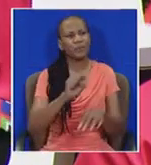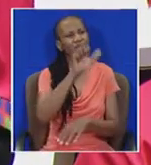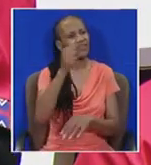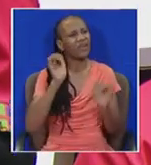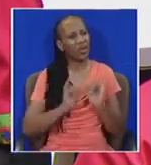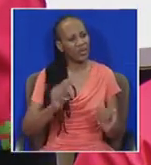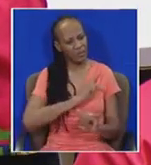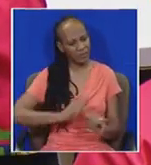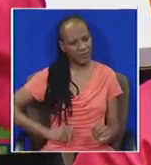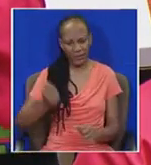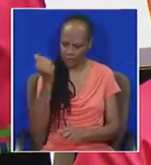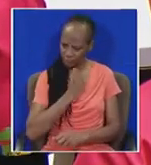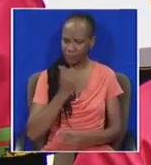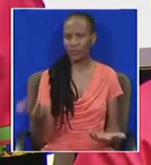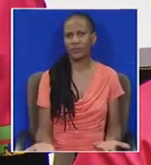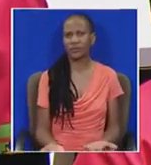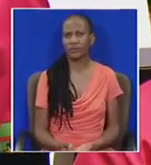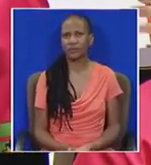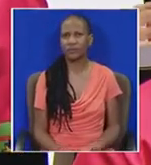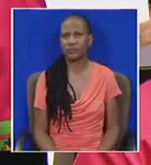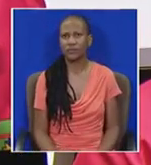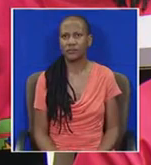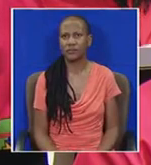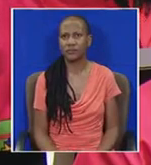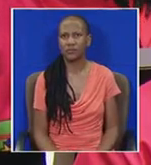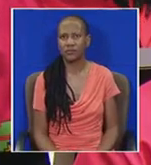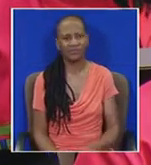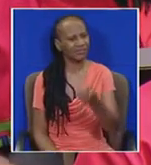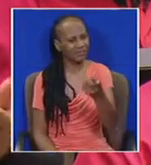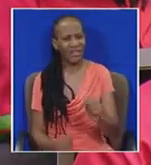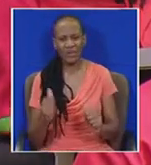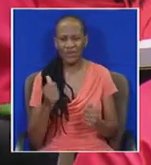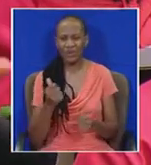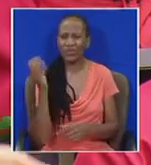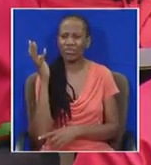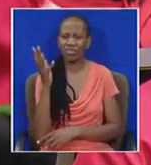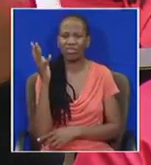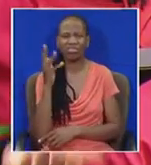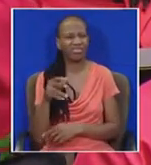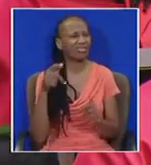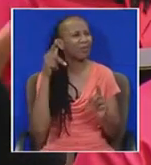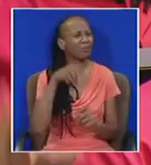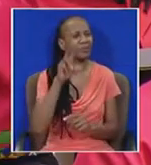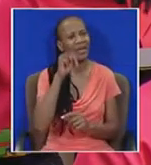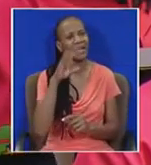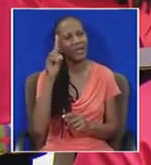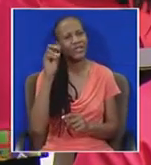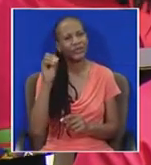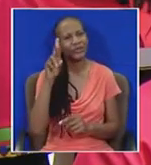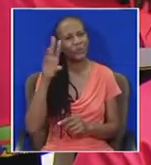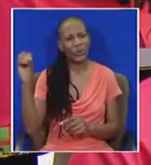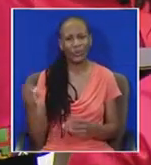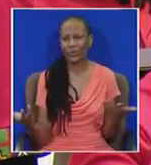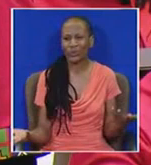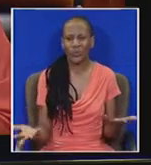the president. She's not ready. She's just not ready. She's telling us about Pitandoro, Yes, Pitandoro, honorable. Pitandoro. Please take